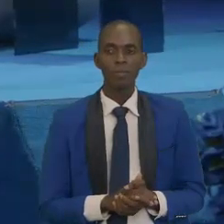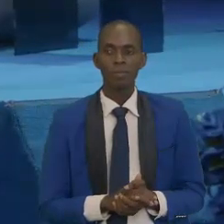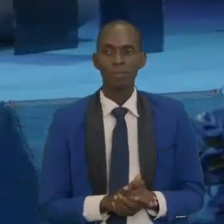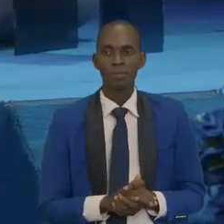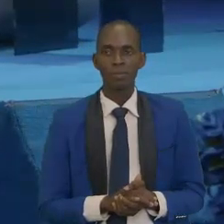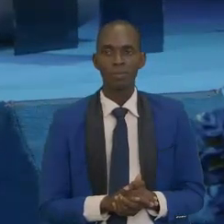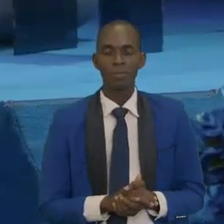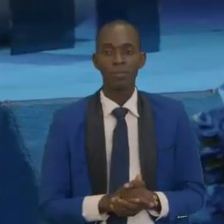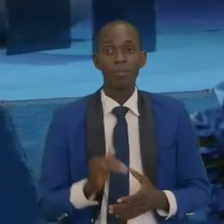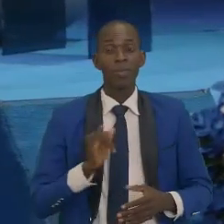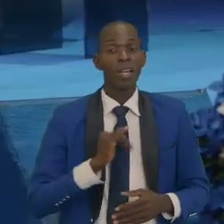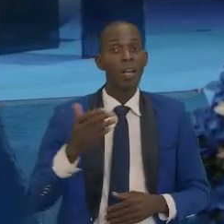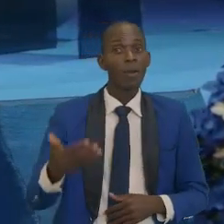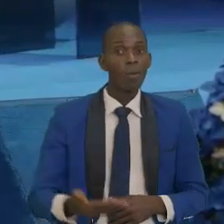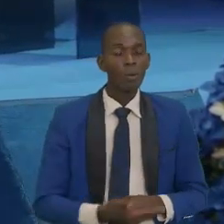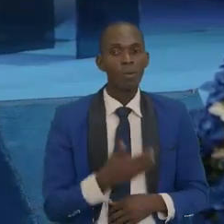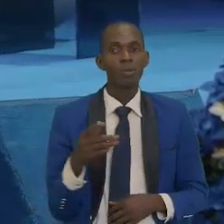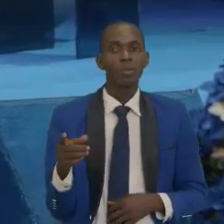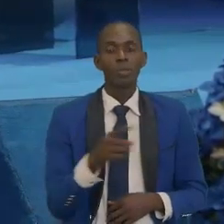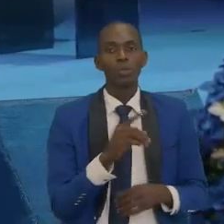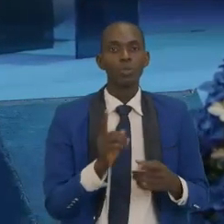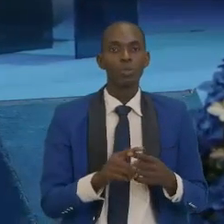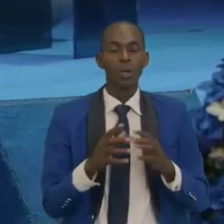I welcome you to abundant life.